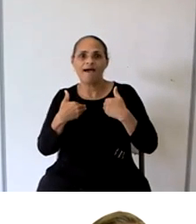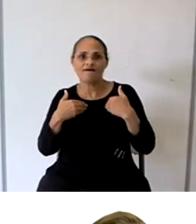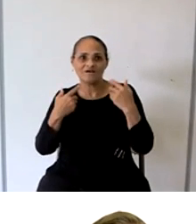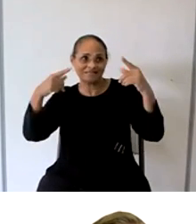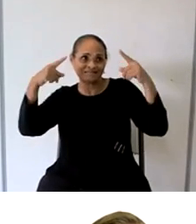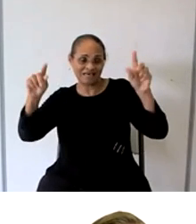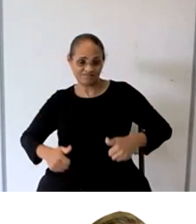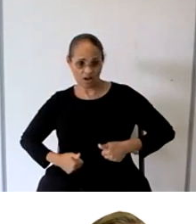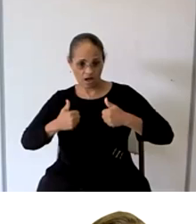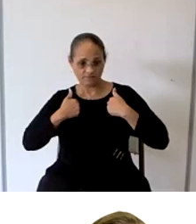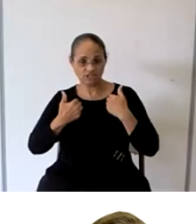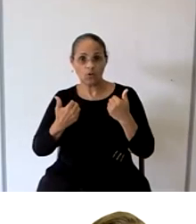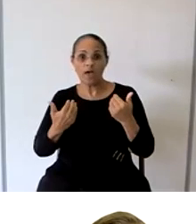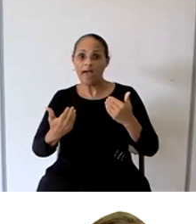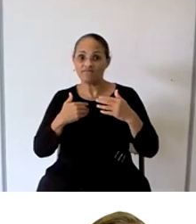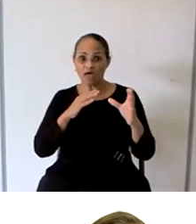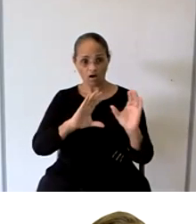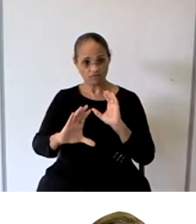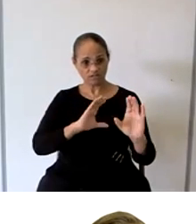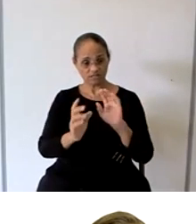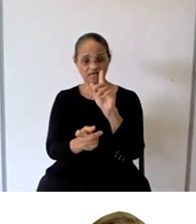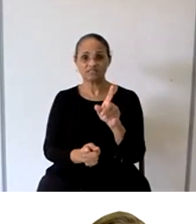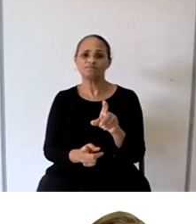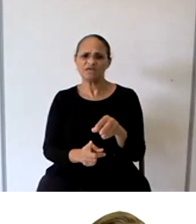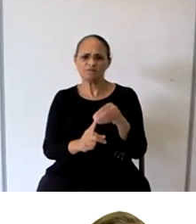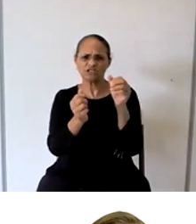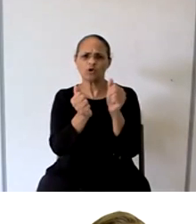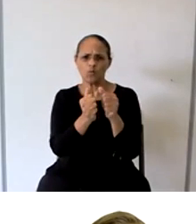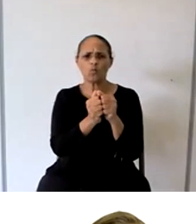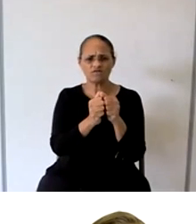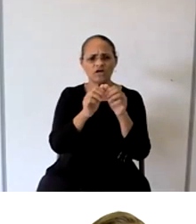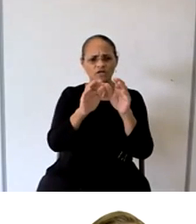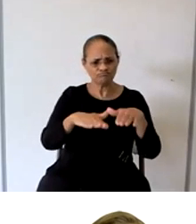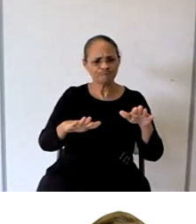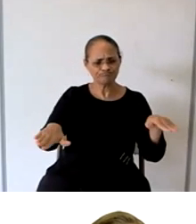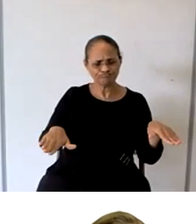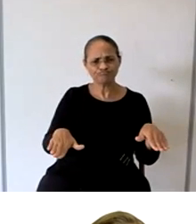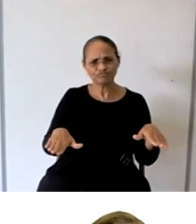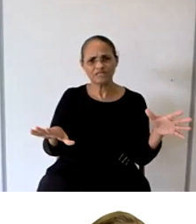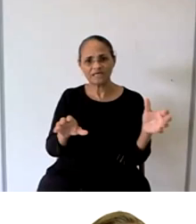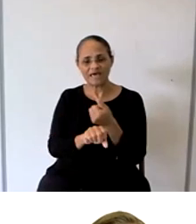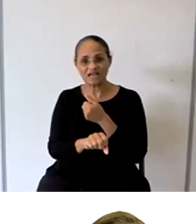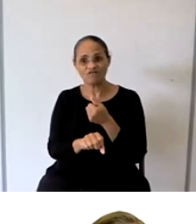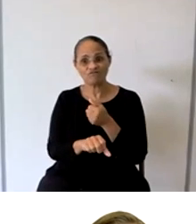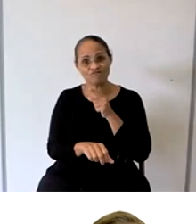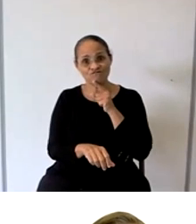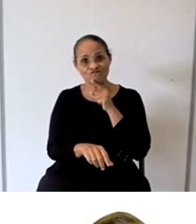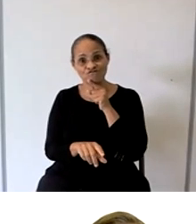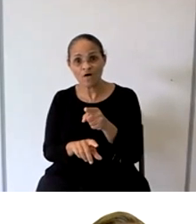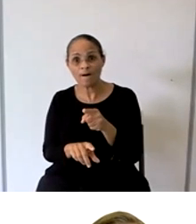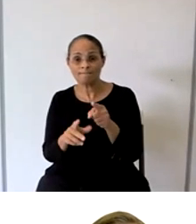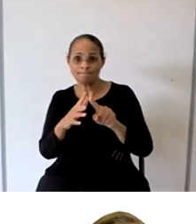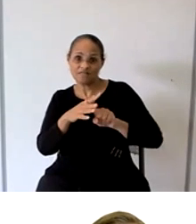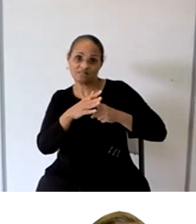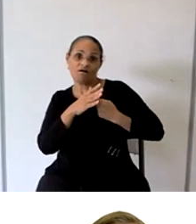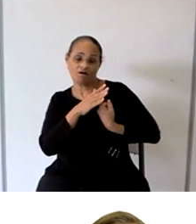to have those conversations, especially with kids, so that they're kind of getting it from the source and